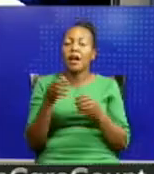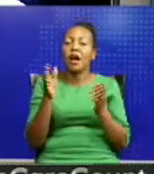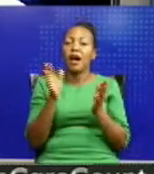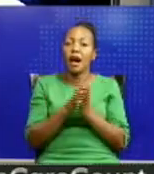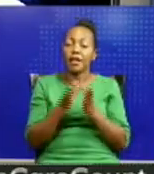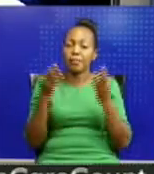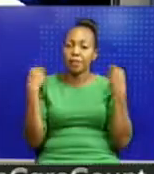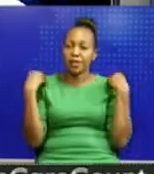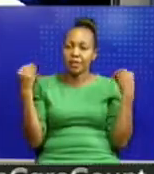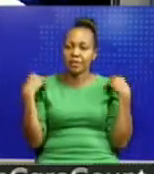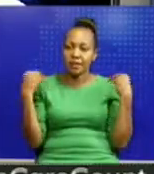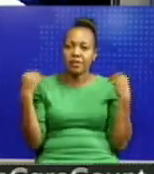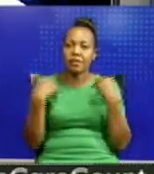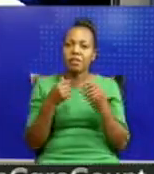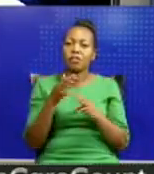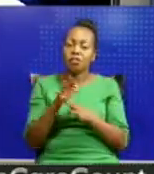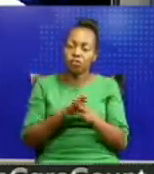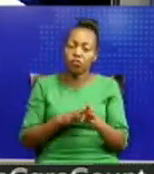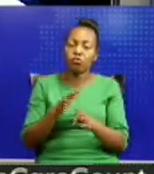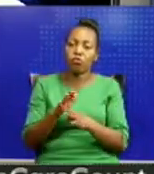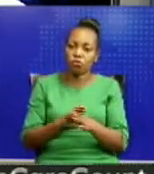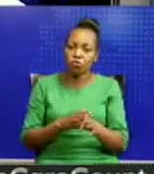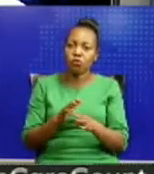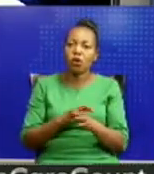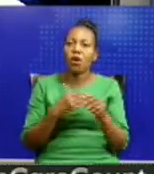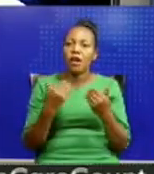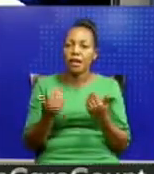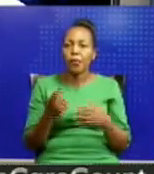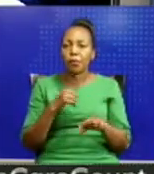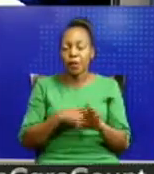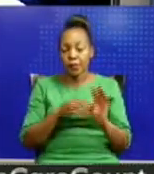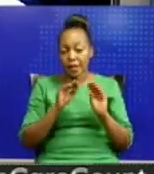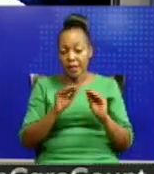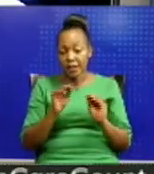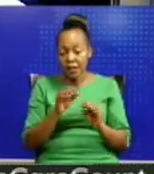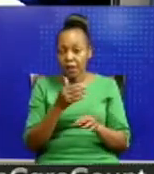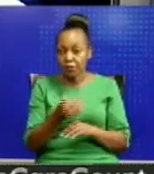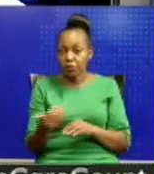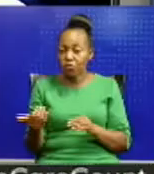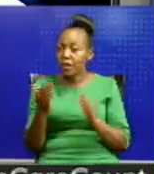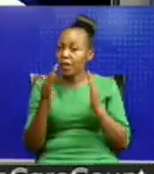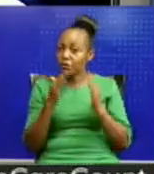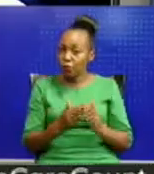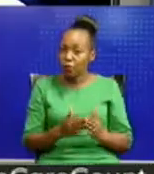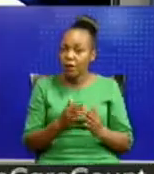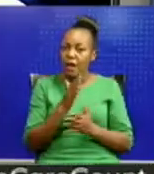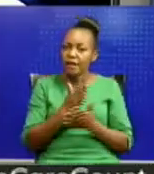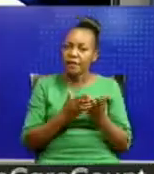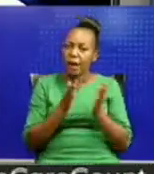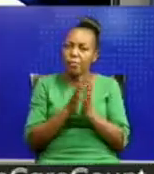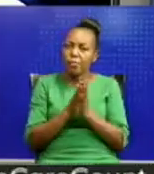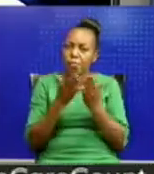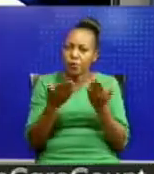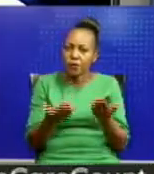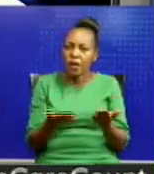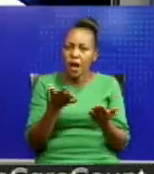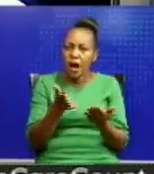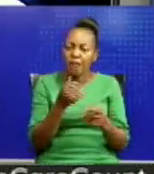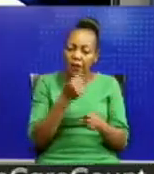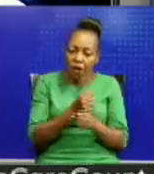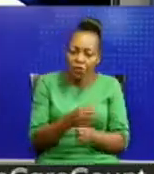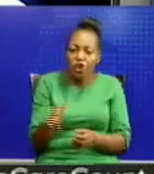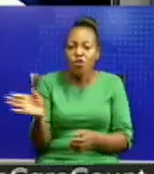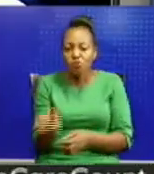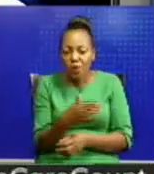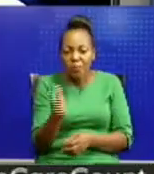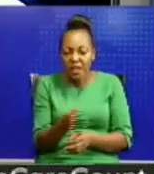that we begin inculcating this in the curriculum when we are teaching our children, because some books still have girls